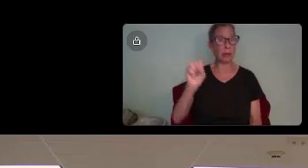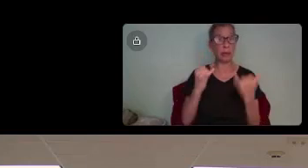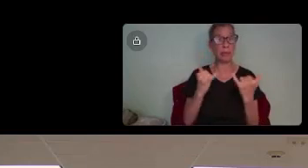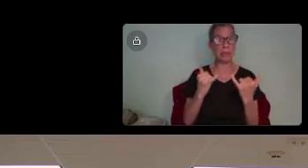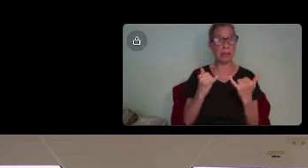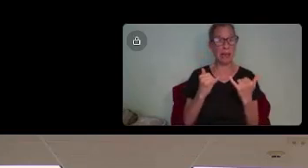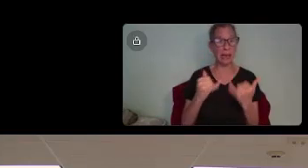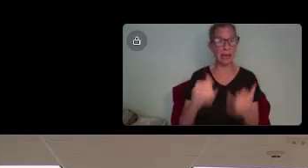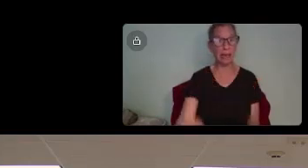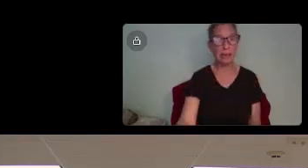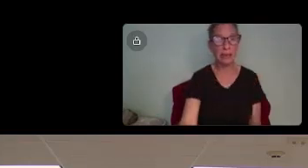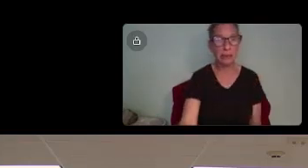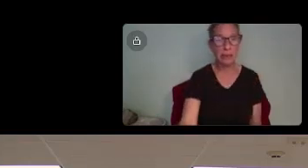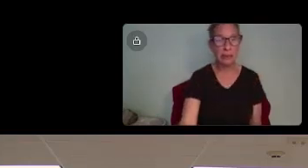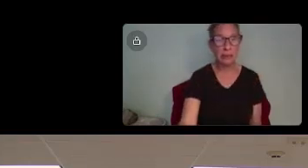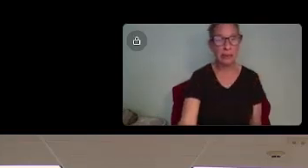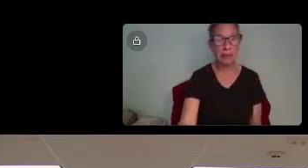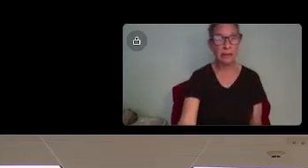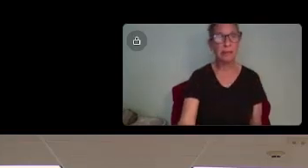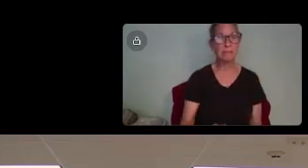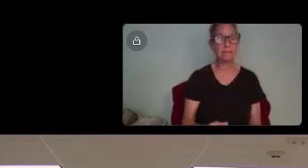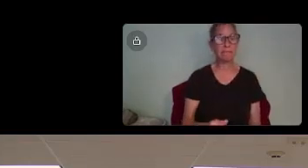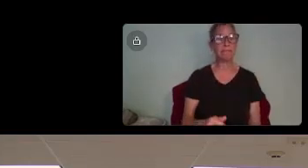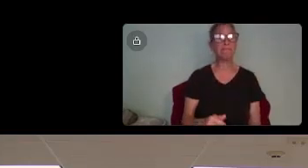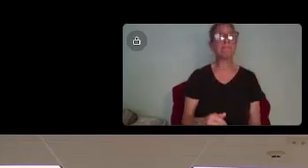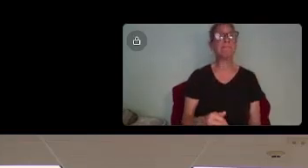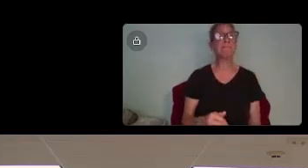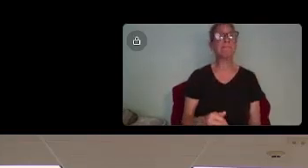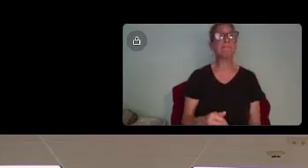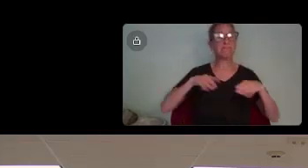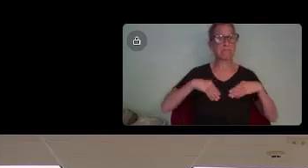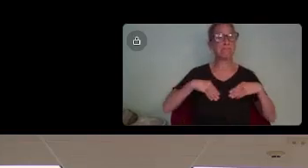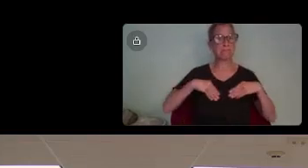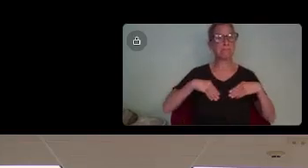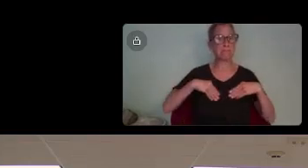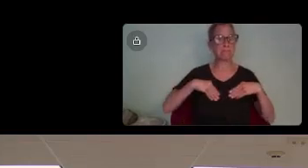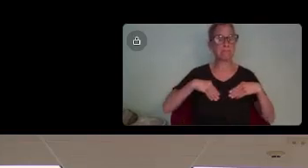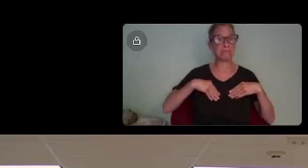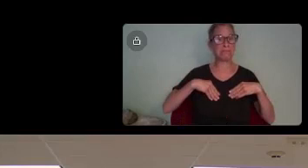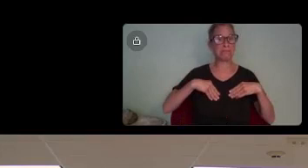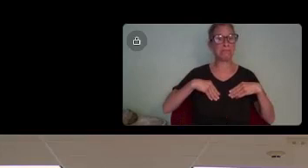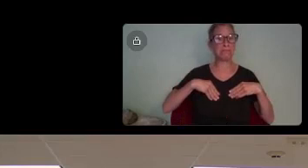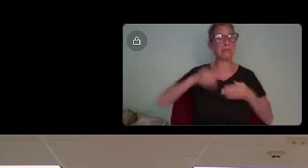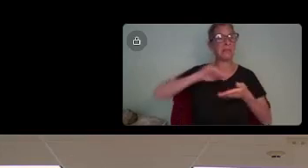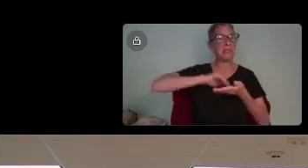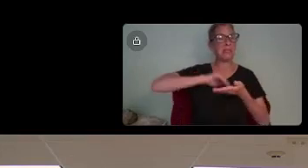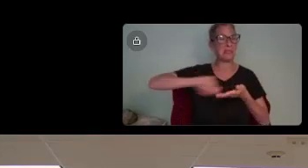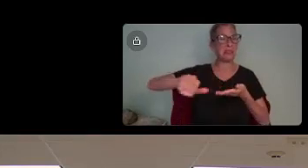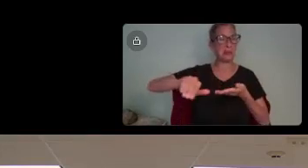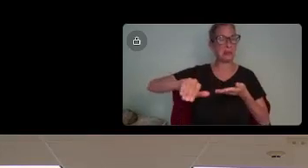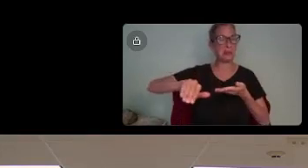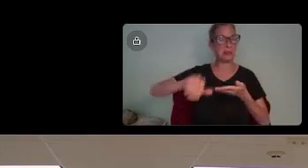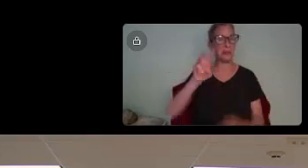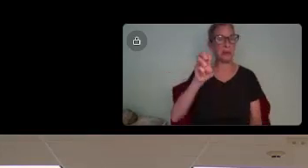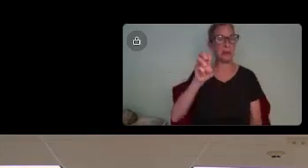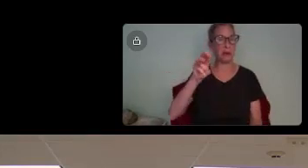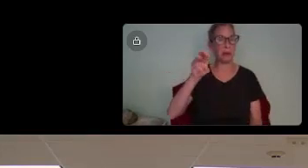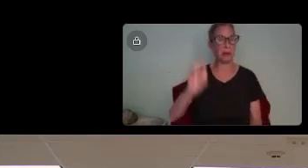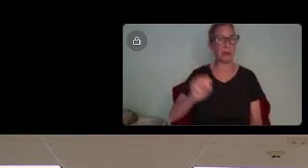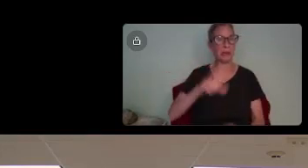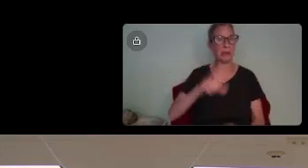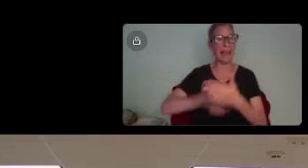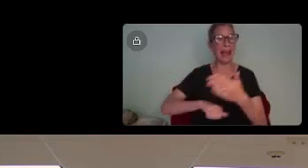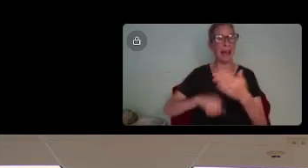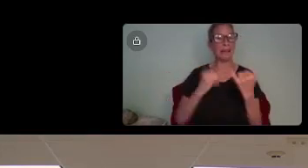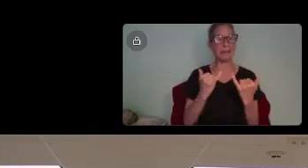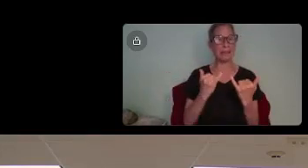Madam Chair, Board Member Delan, and I move to accept the excuse of Board Member Williams. Thank